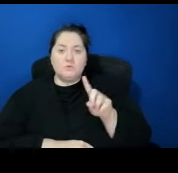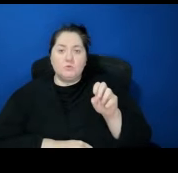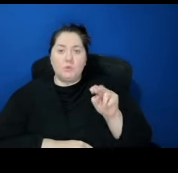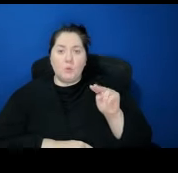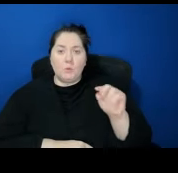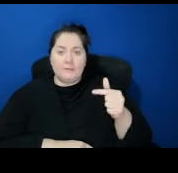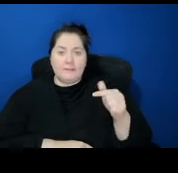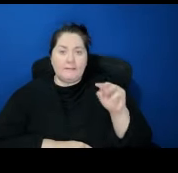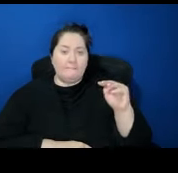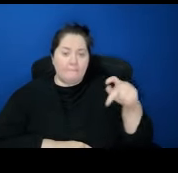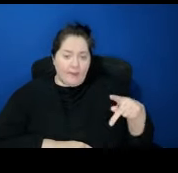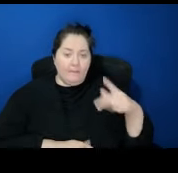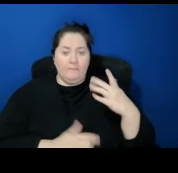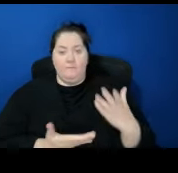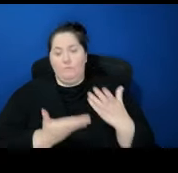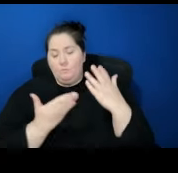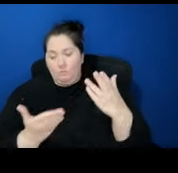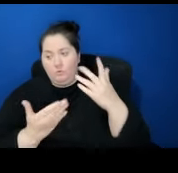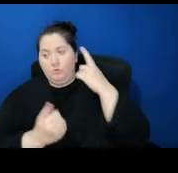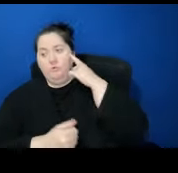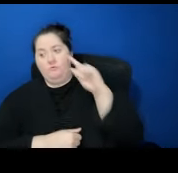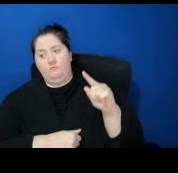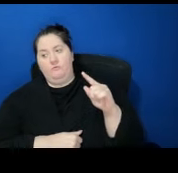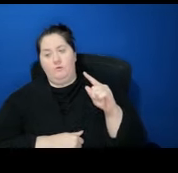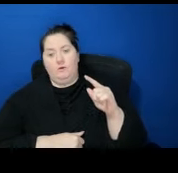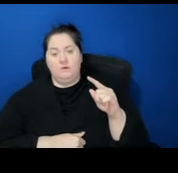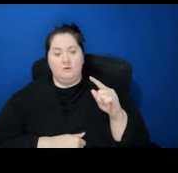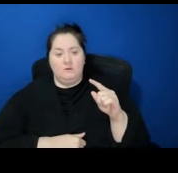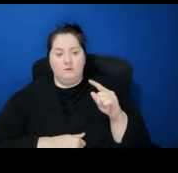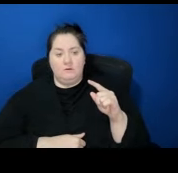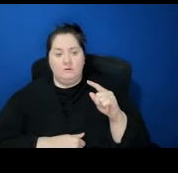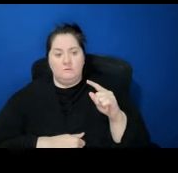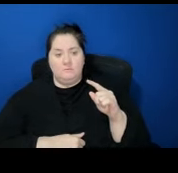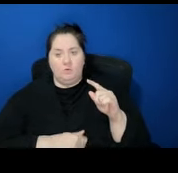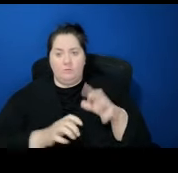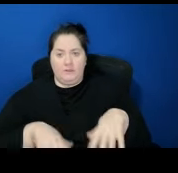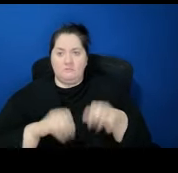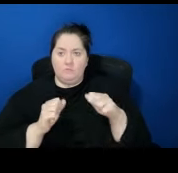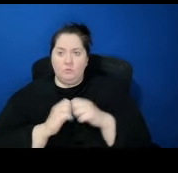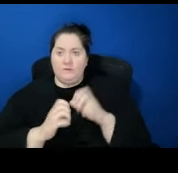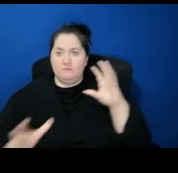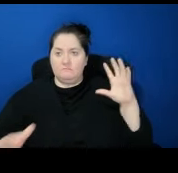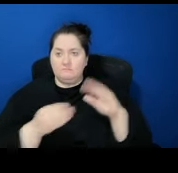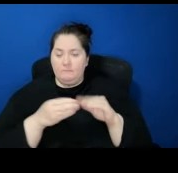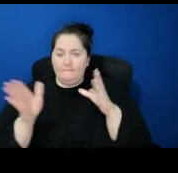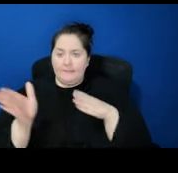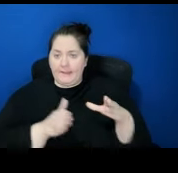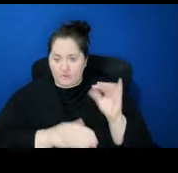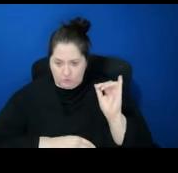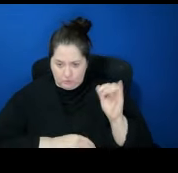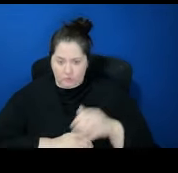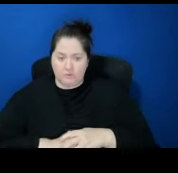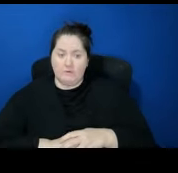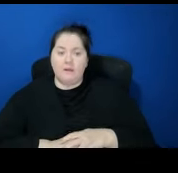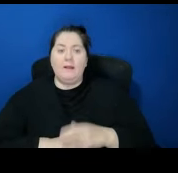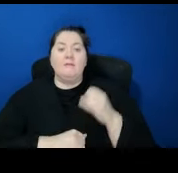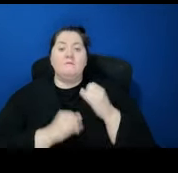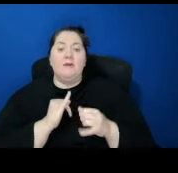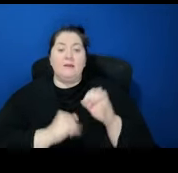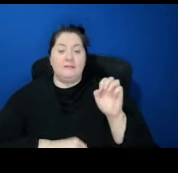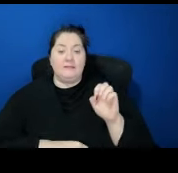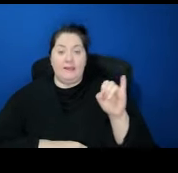a zoning proposal for that will also be adopted with the comprehensive plan, as well as the final